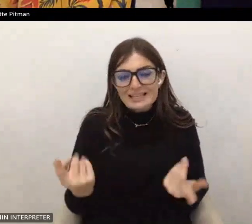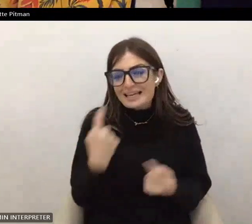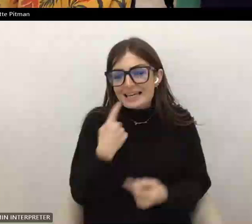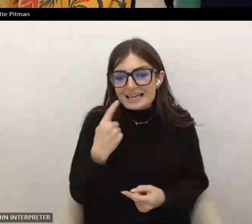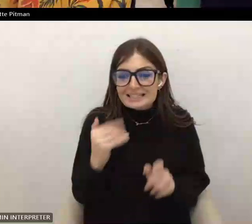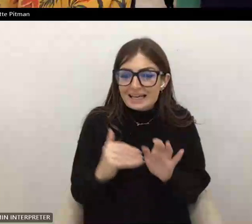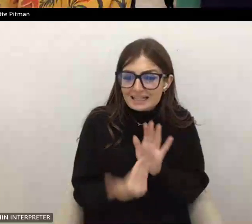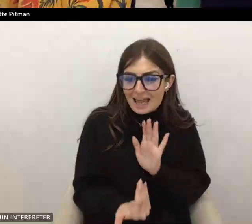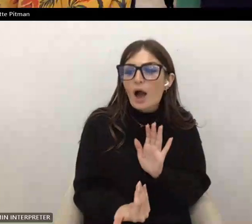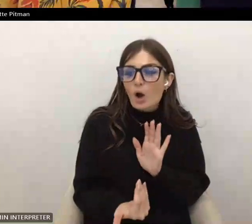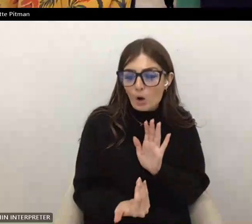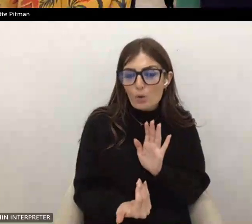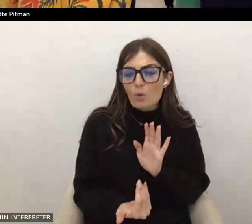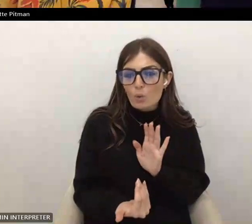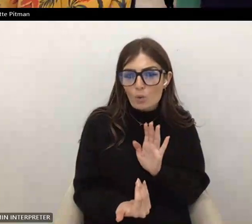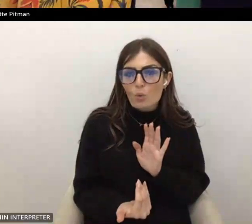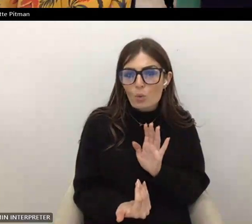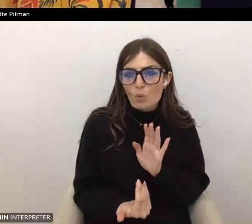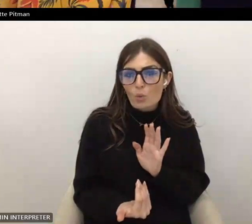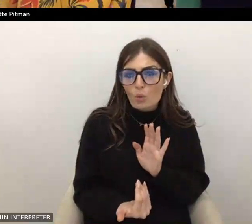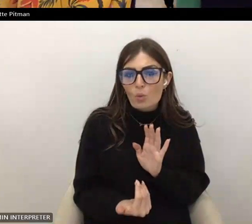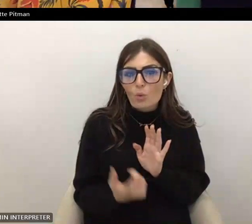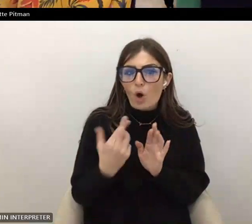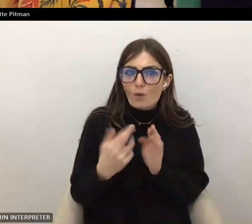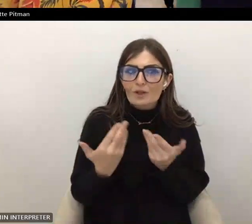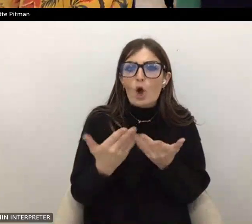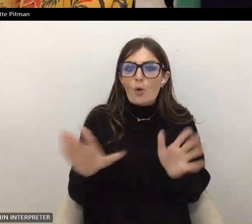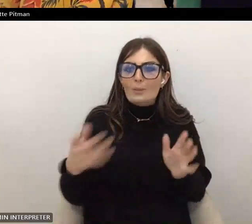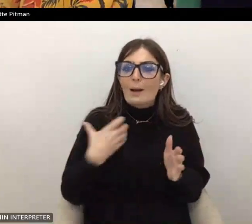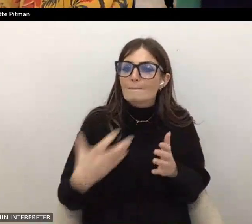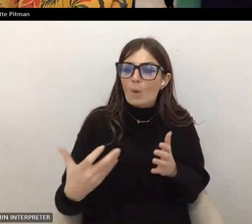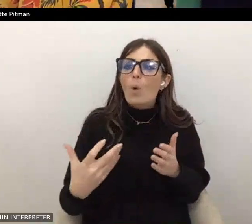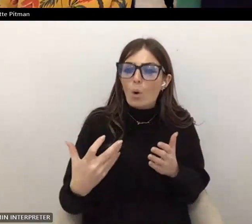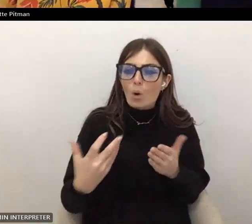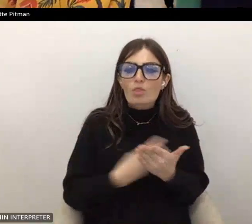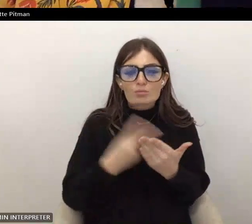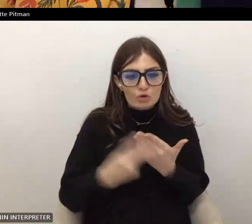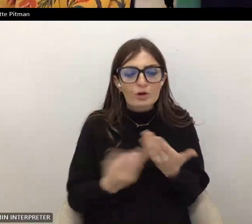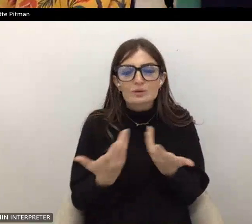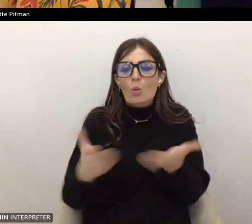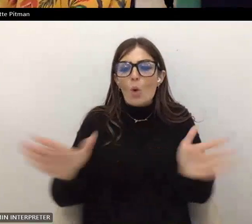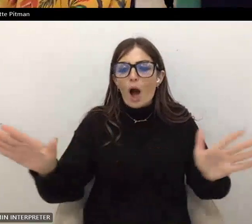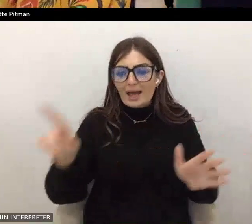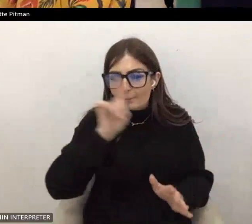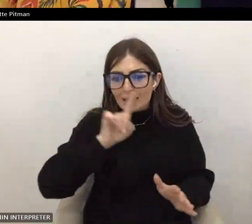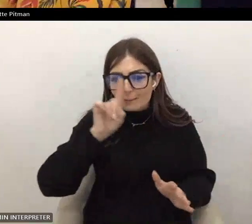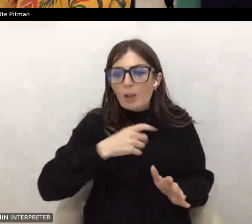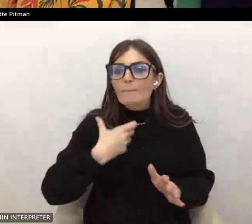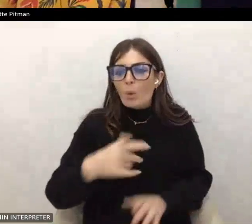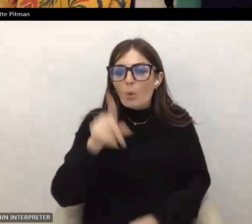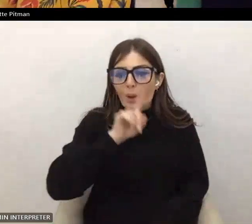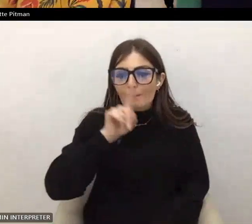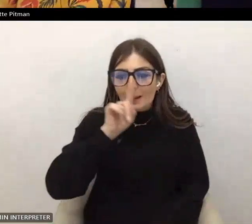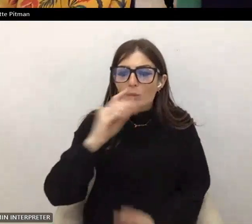apply into is going to open up these programs to a wider selection of people as well.